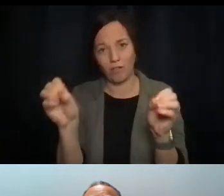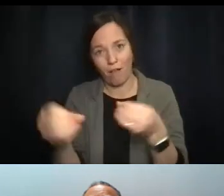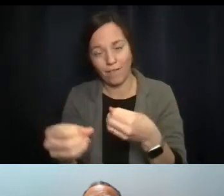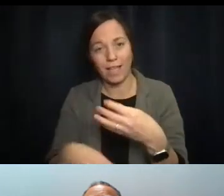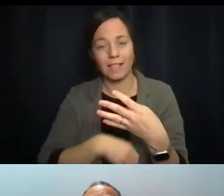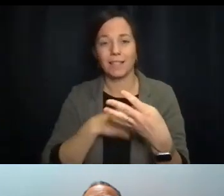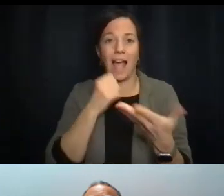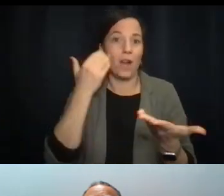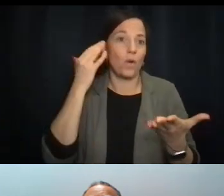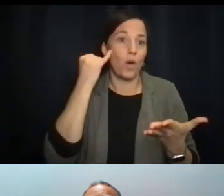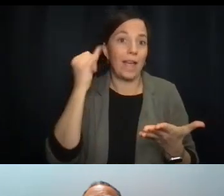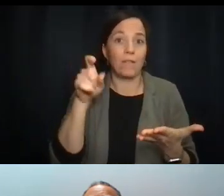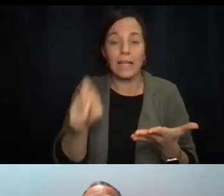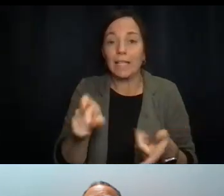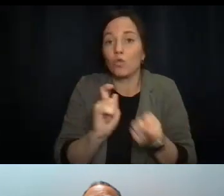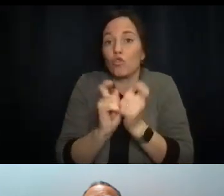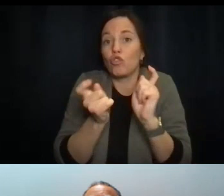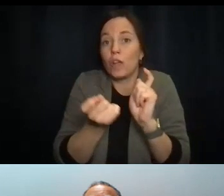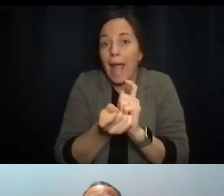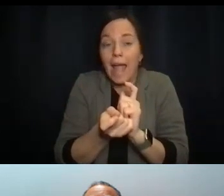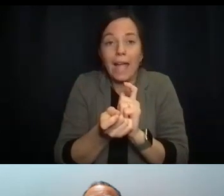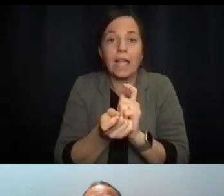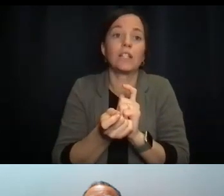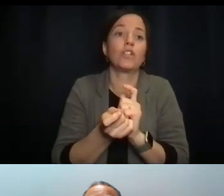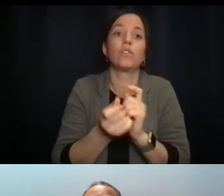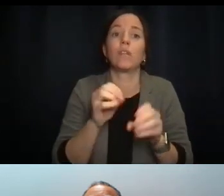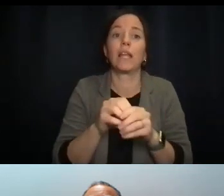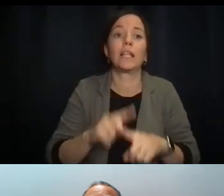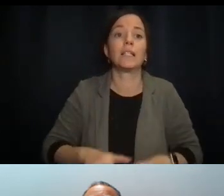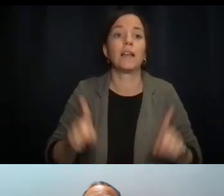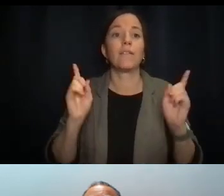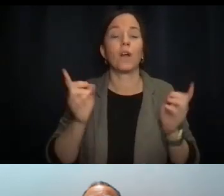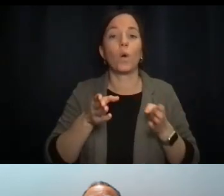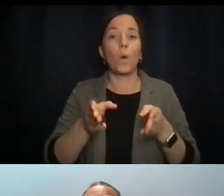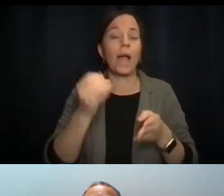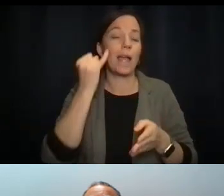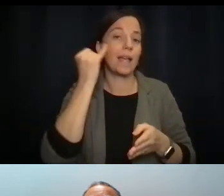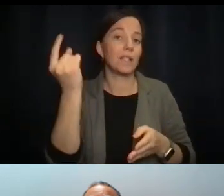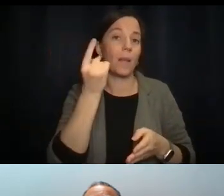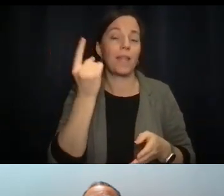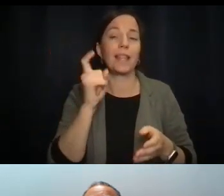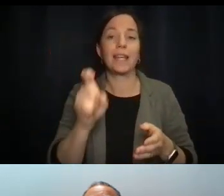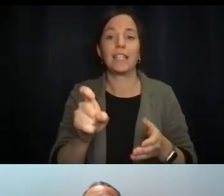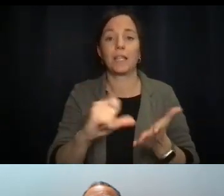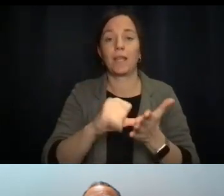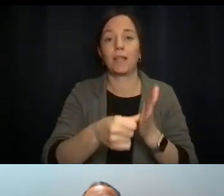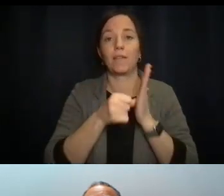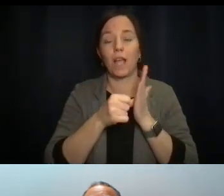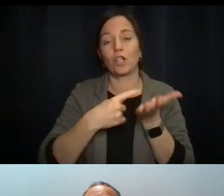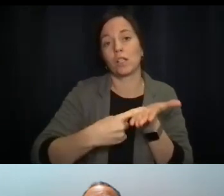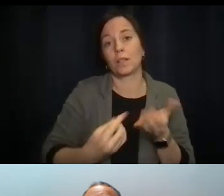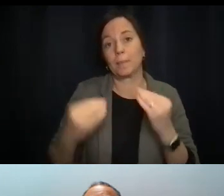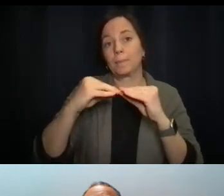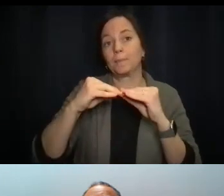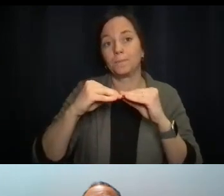if this needs to be changed in any different way. If there is anything that needs to be articulated better.